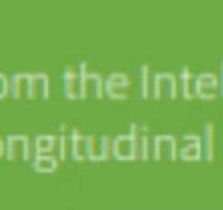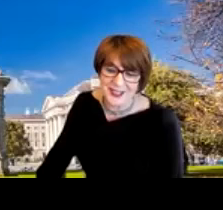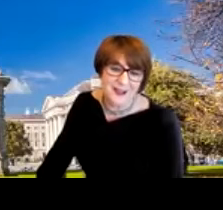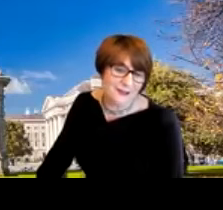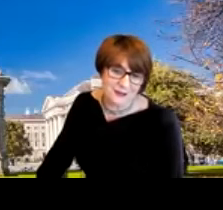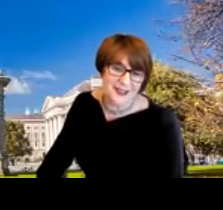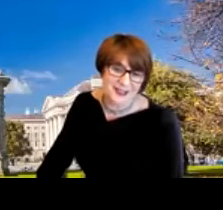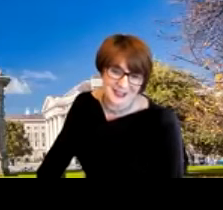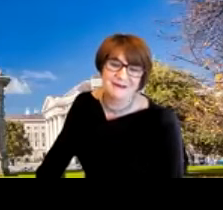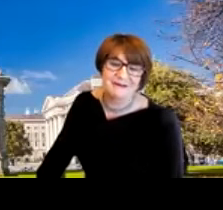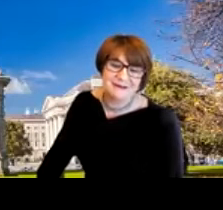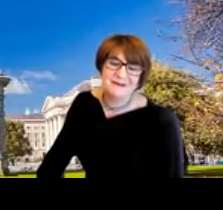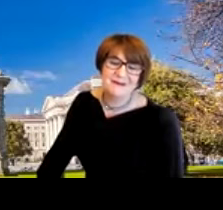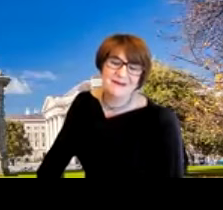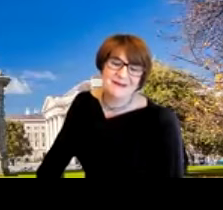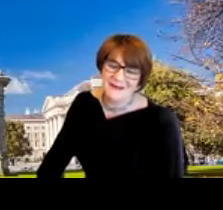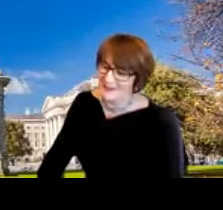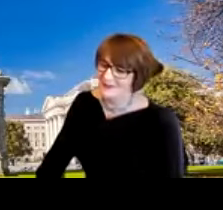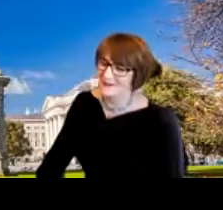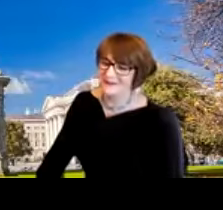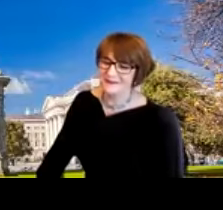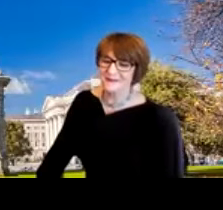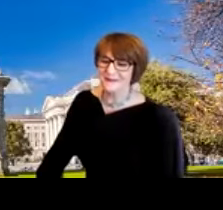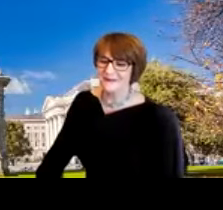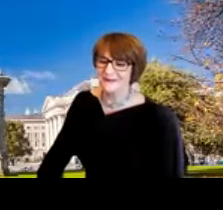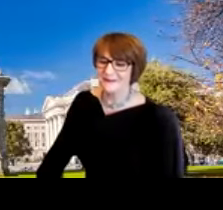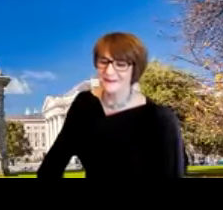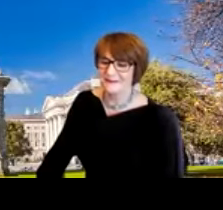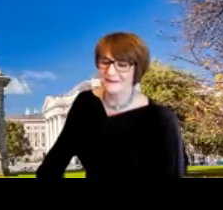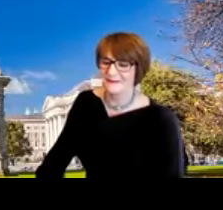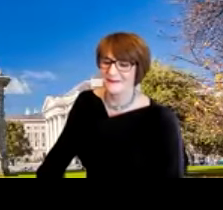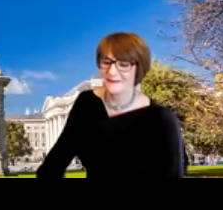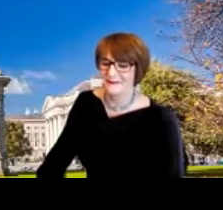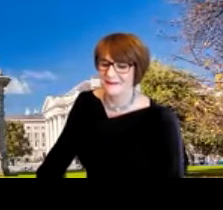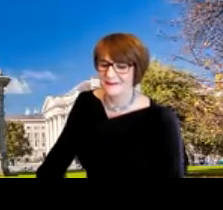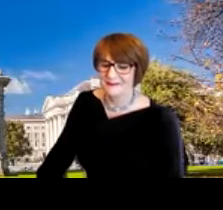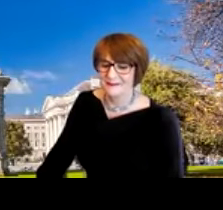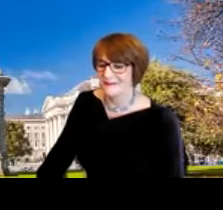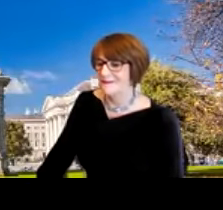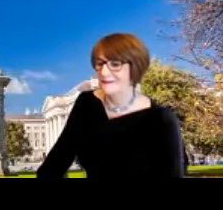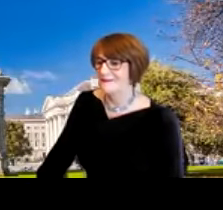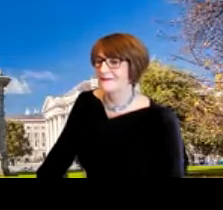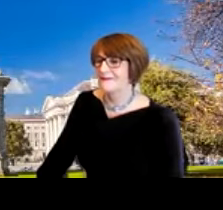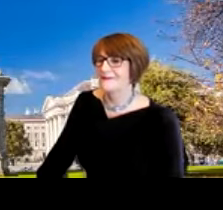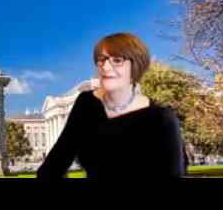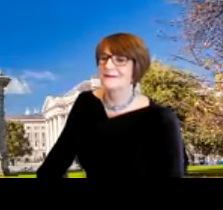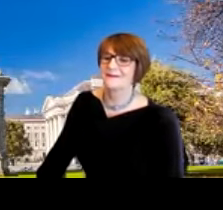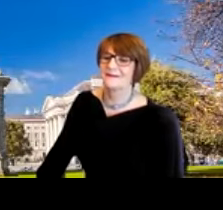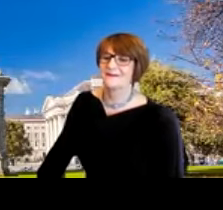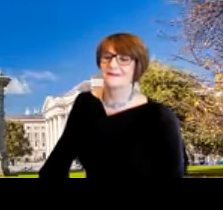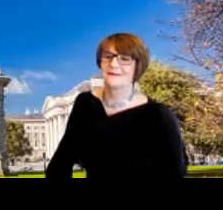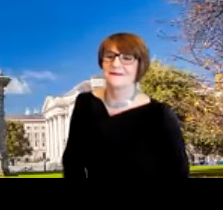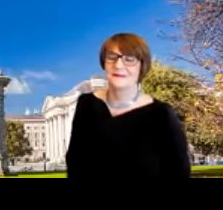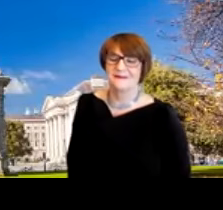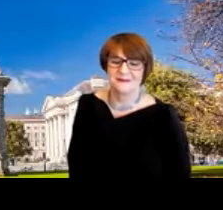to say a few words. Thank you, Mary, and good afternoon, everyone. And again, apologies for my delay. And